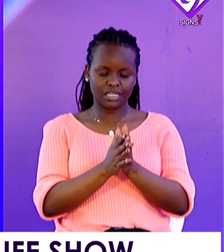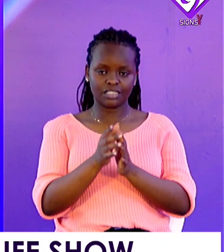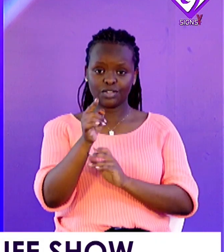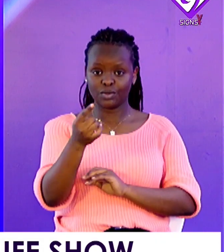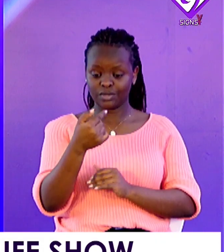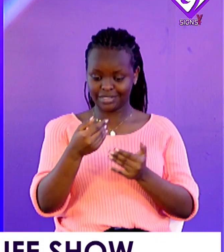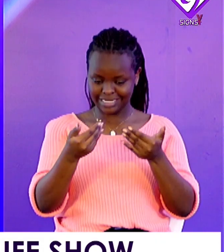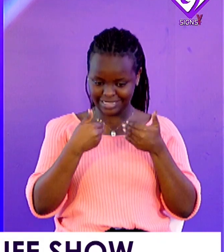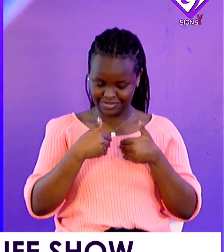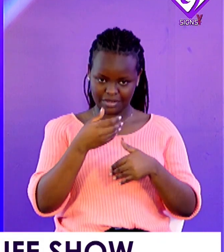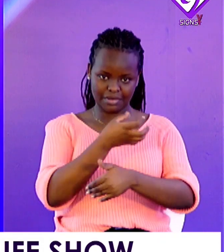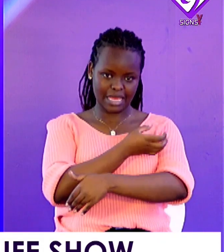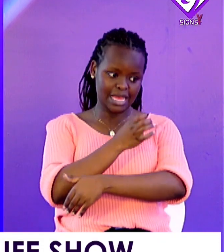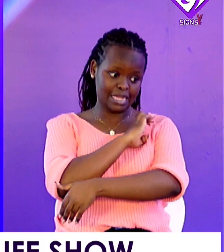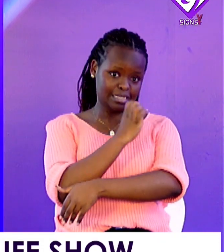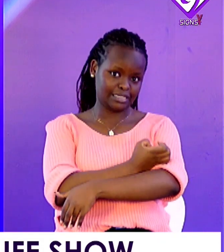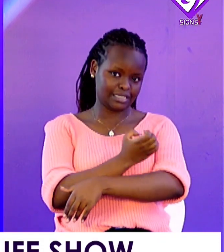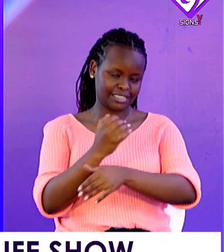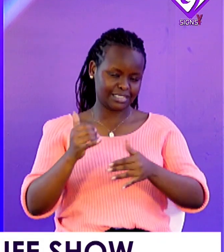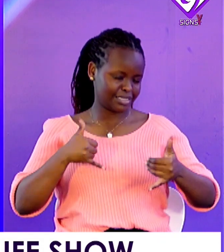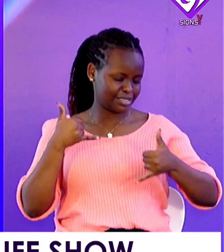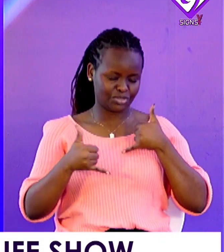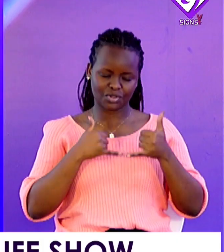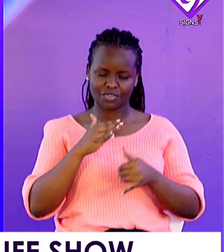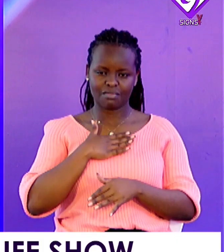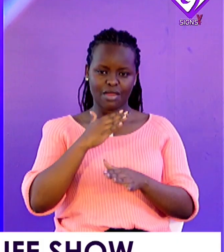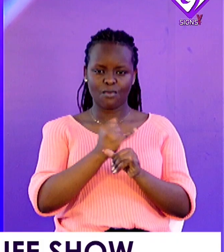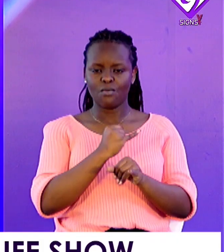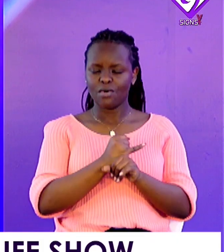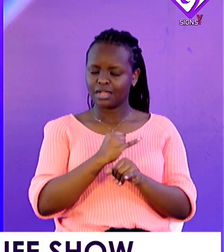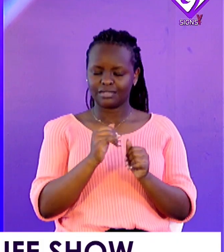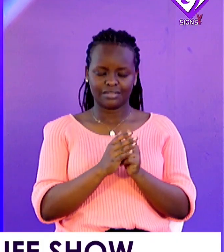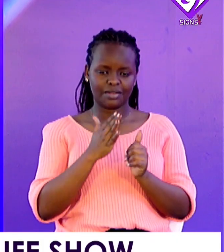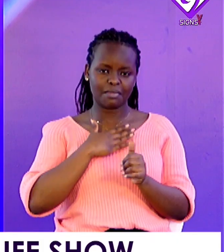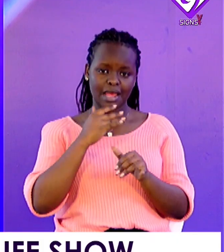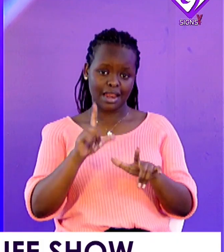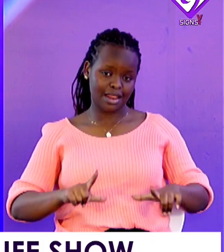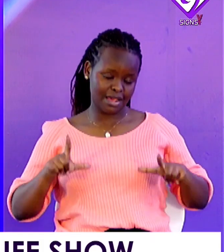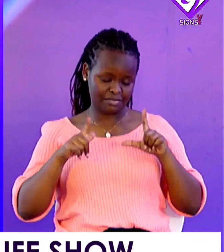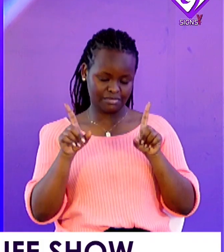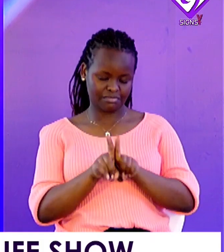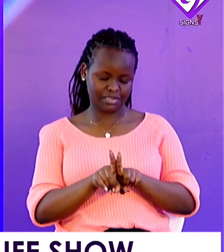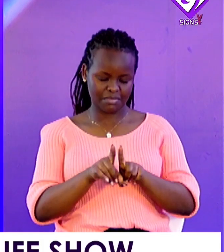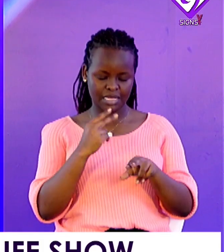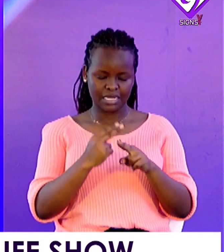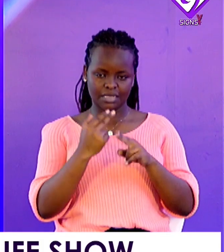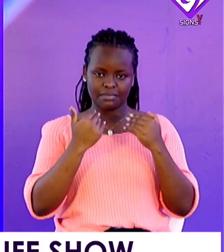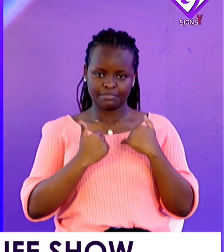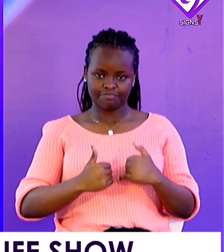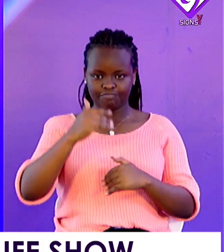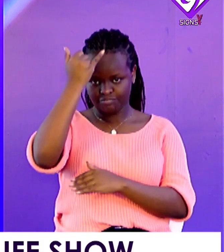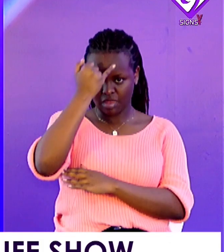energizing me is the joy of my work. It's the joy of my life. My name is Jonas Simba. This is the Treasures of Life